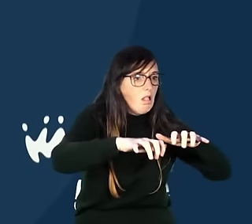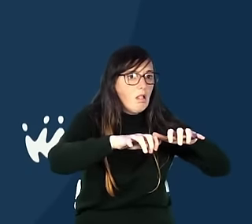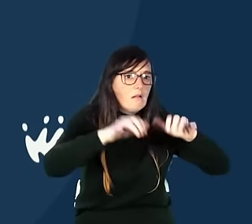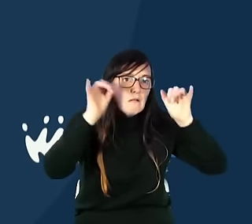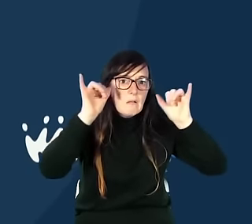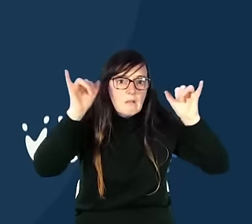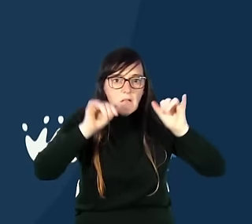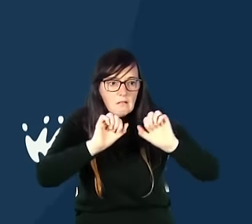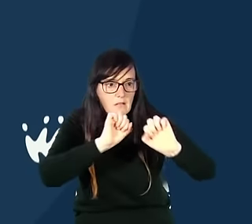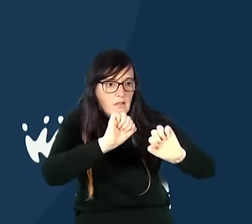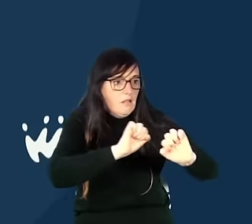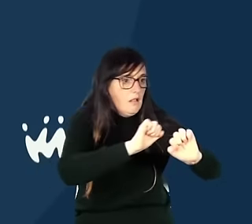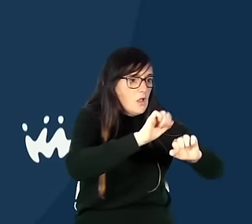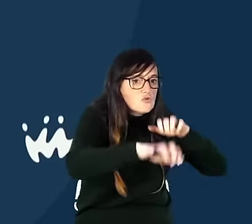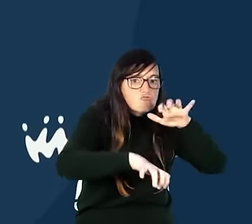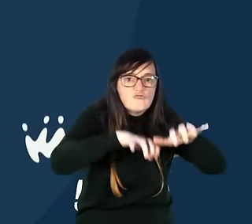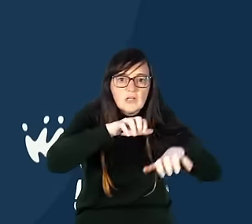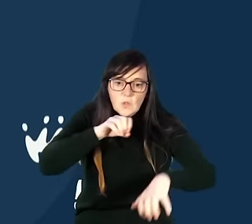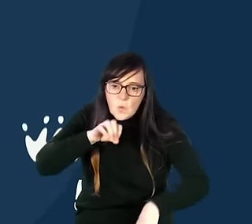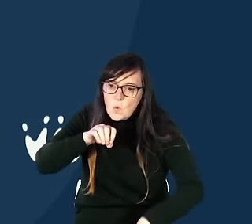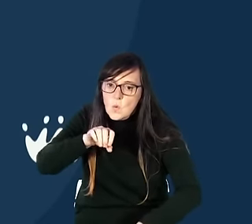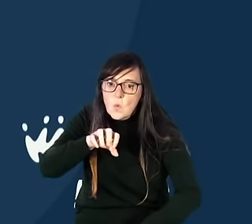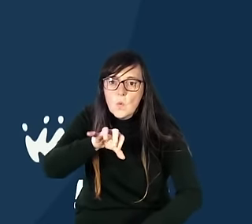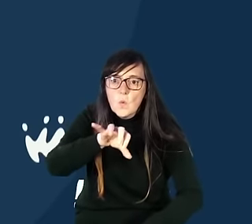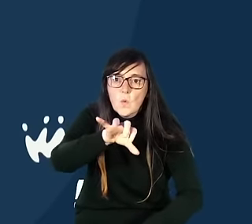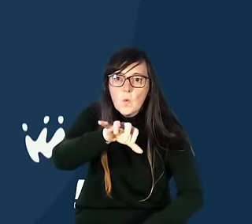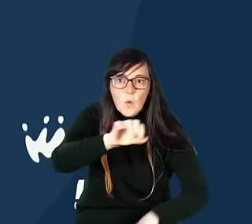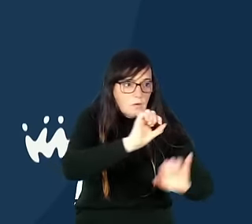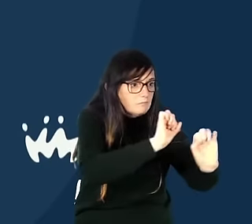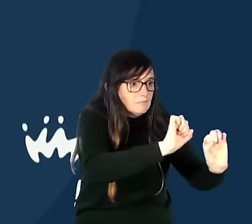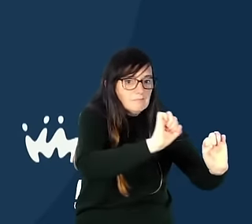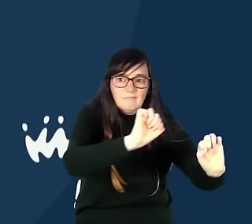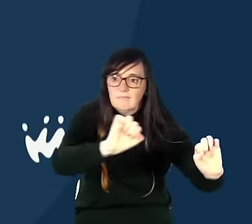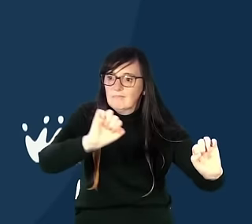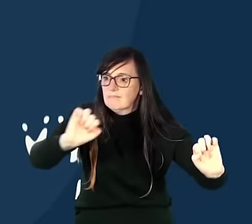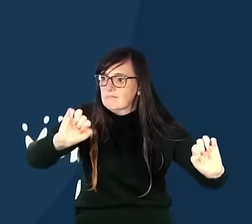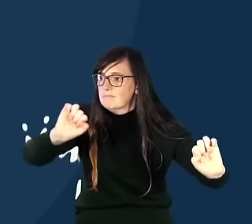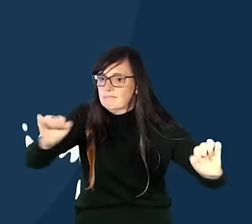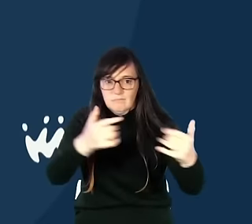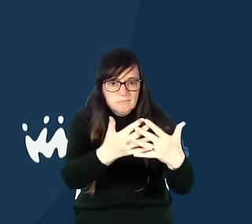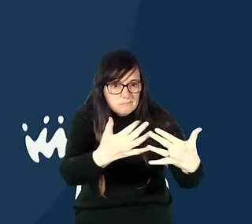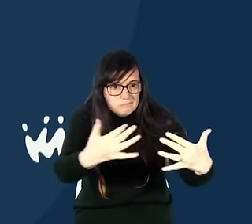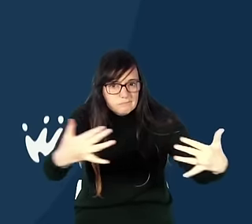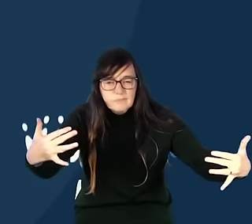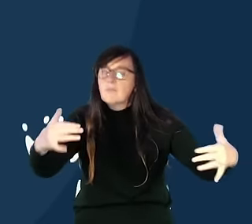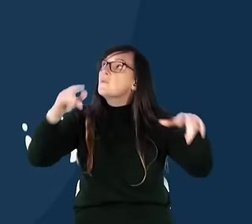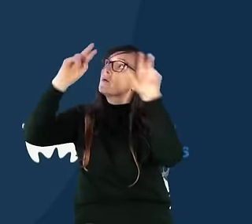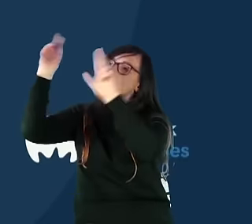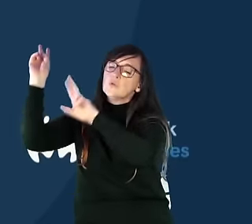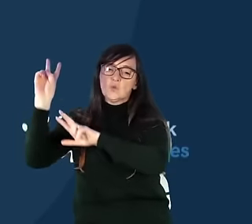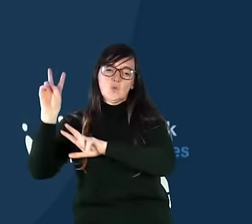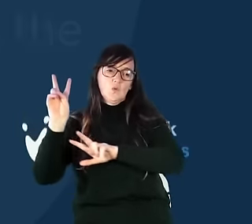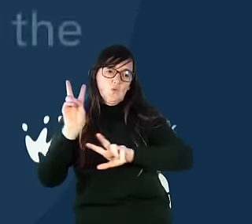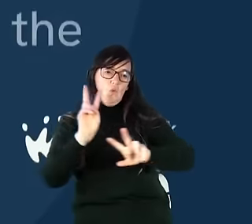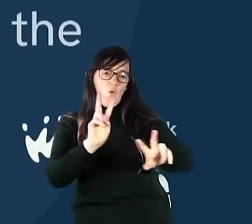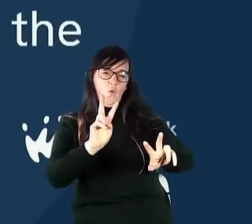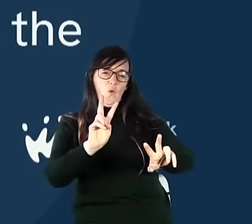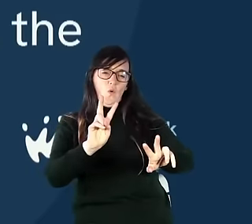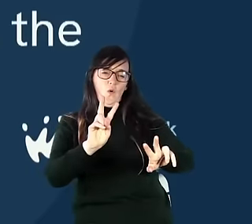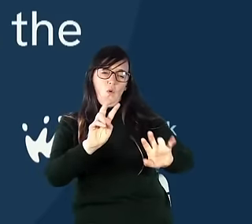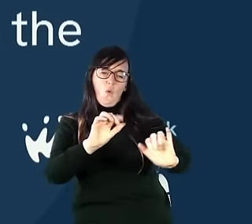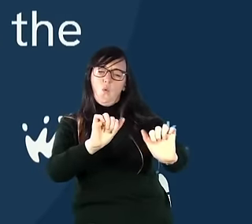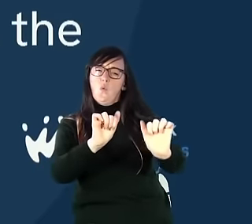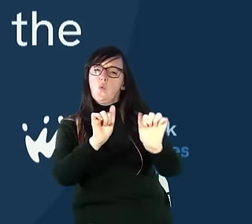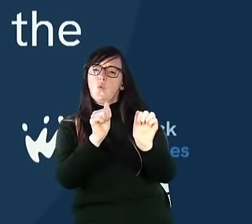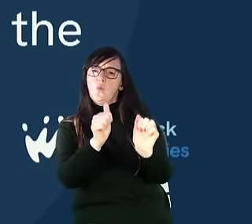and all the creatures that move along the ground according to their kinds. And God saw that it was